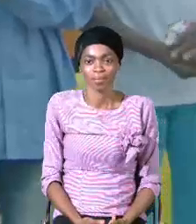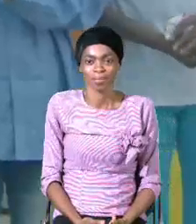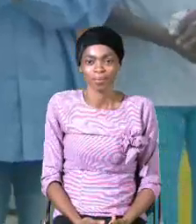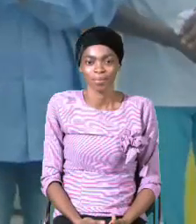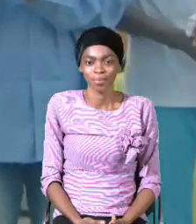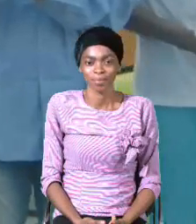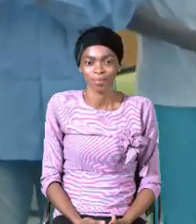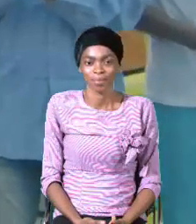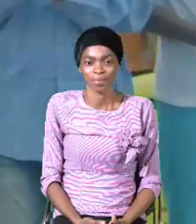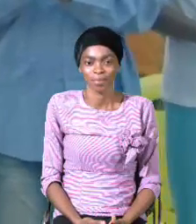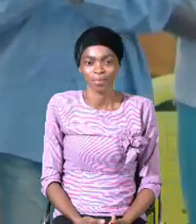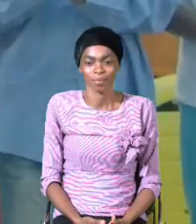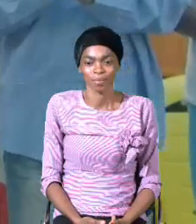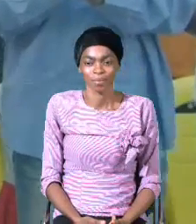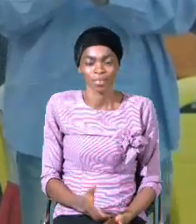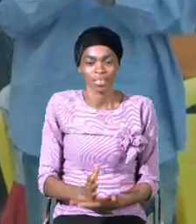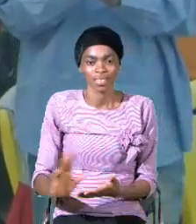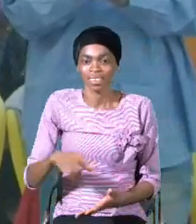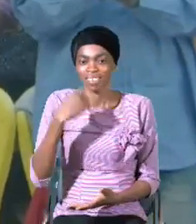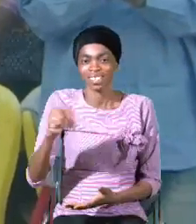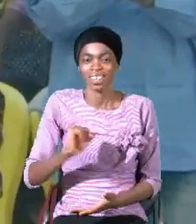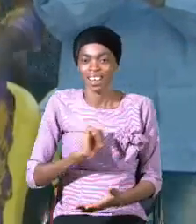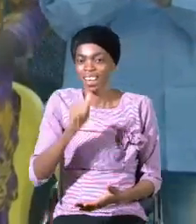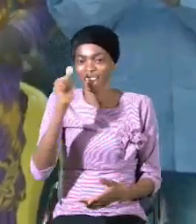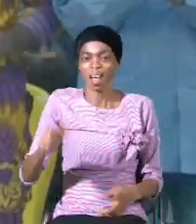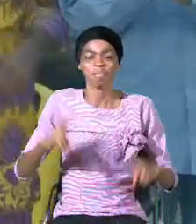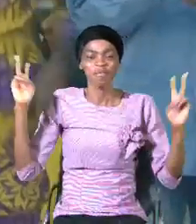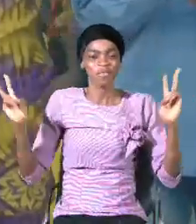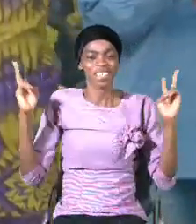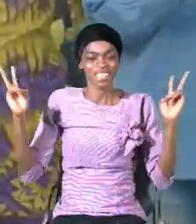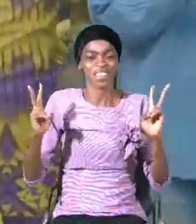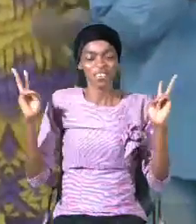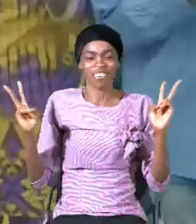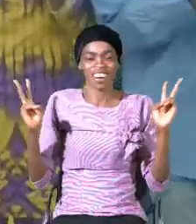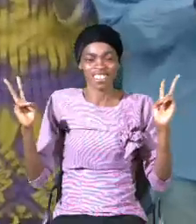Somebody say, I am victorious.